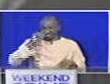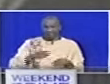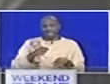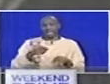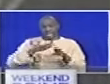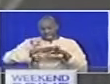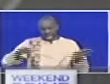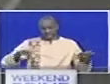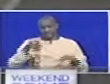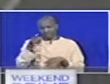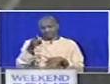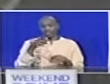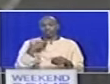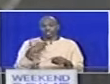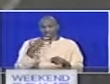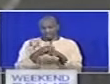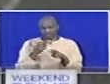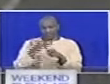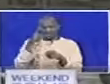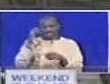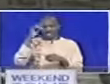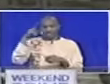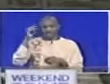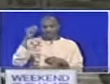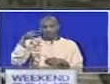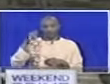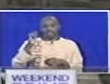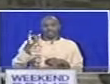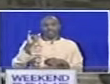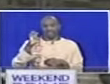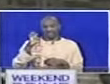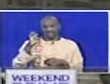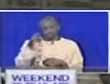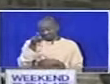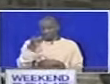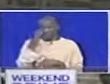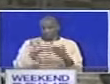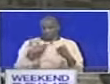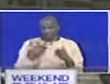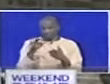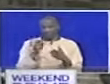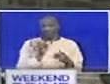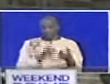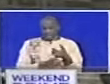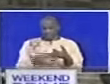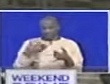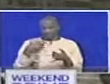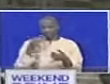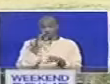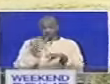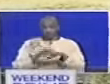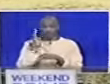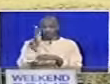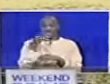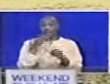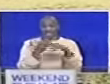of land that Cole named Kikope Ranch. Lord Galbraith Cole's widow Eleanor had the Church of Goodwill built,